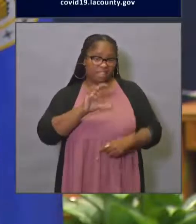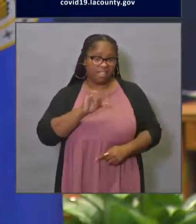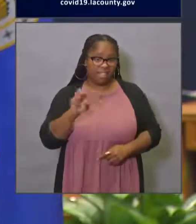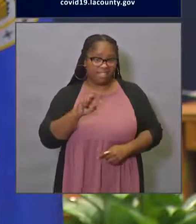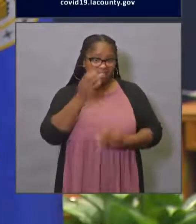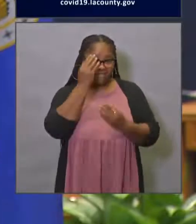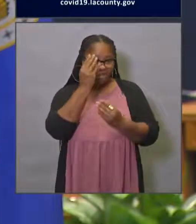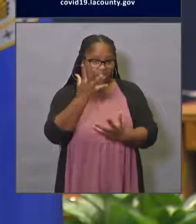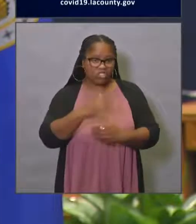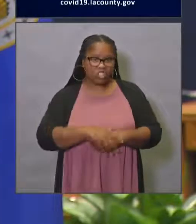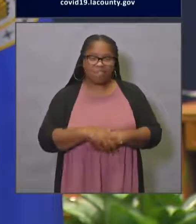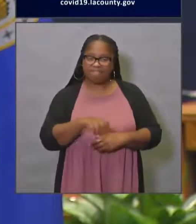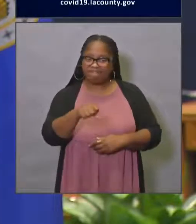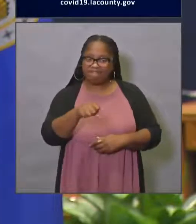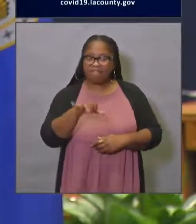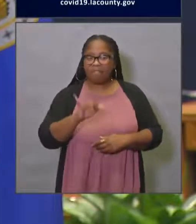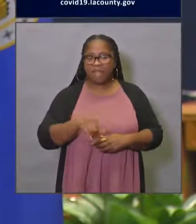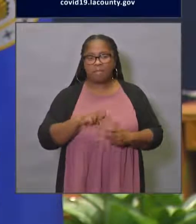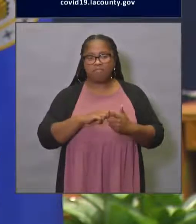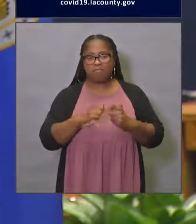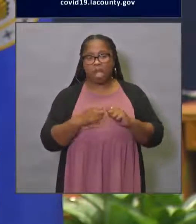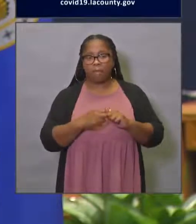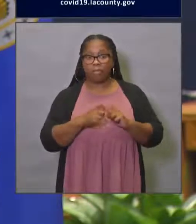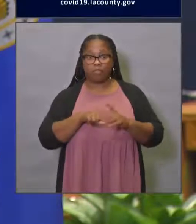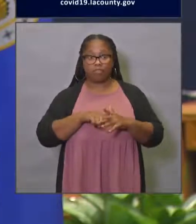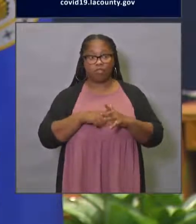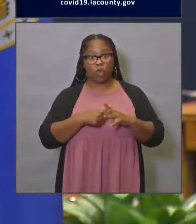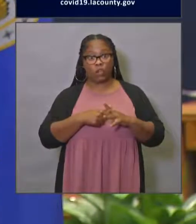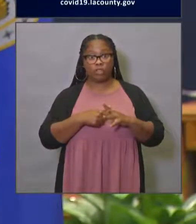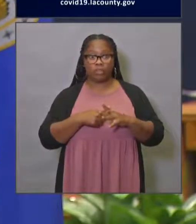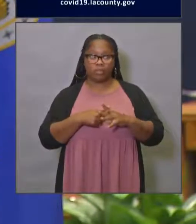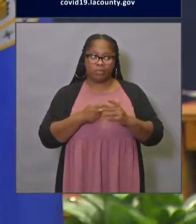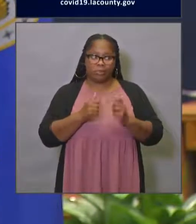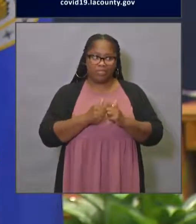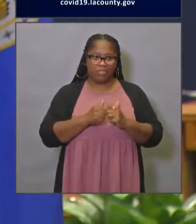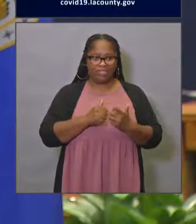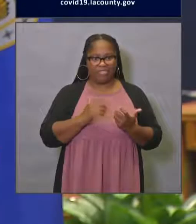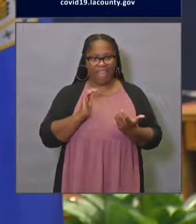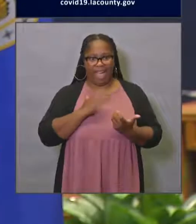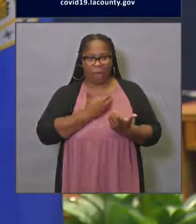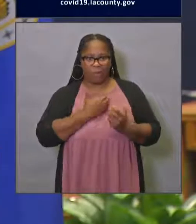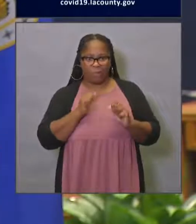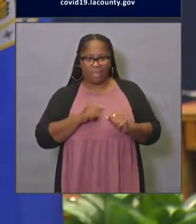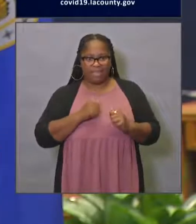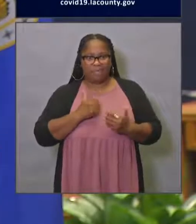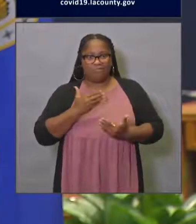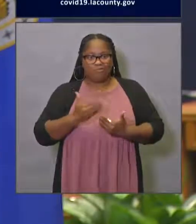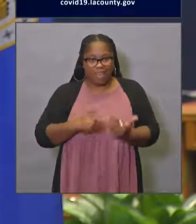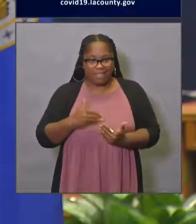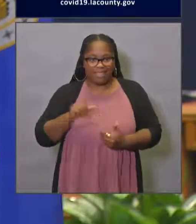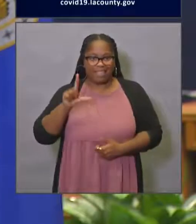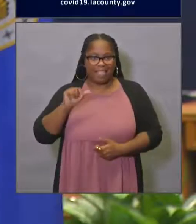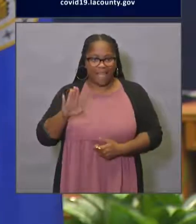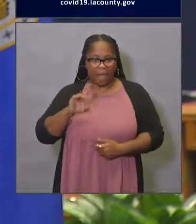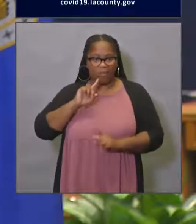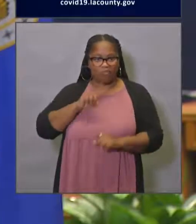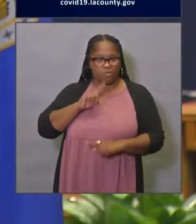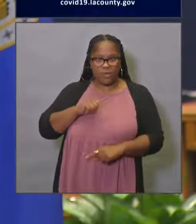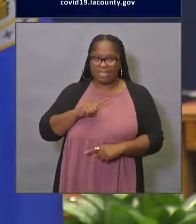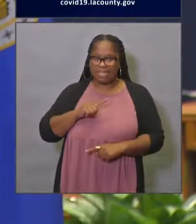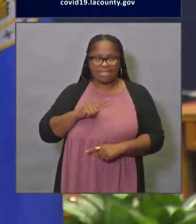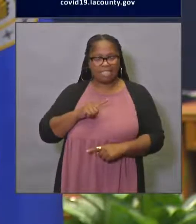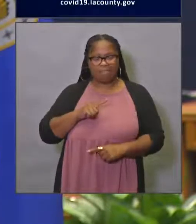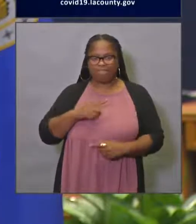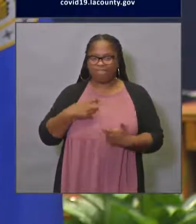it's really a problem that originates with sort of our ability to process the lab reports. We are